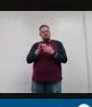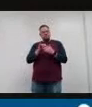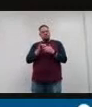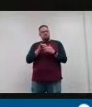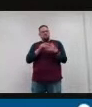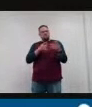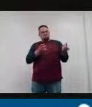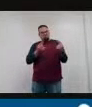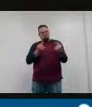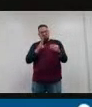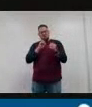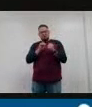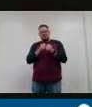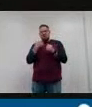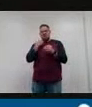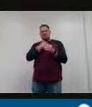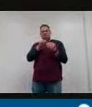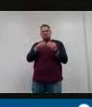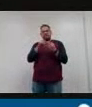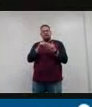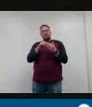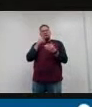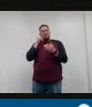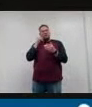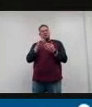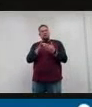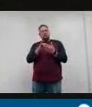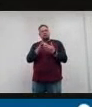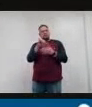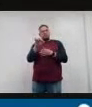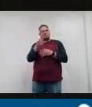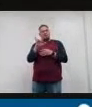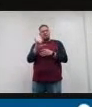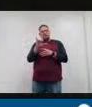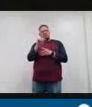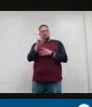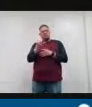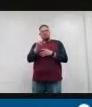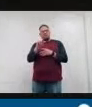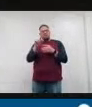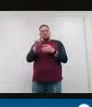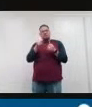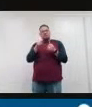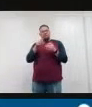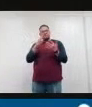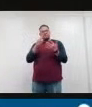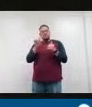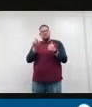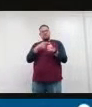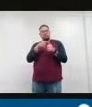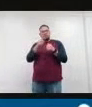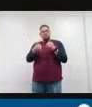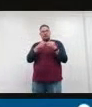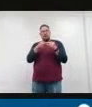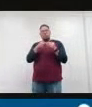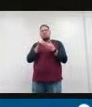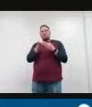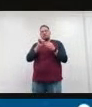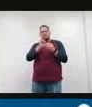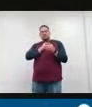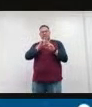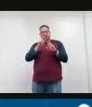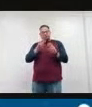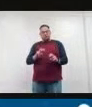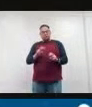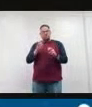about it. Because I believe in July or August, you finished the first round of retreat and self-evaluation and goal setting.